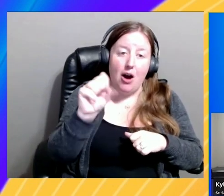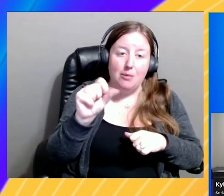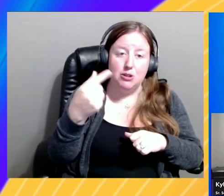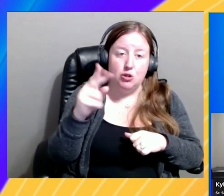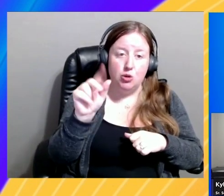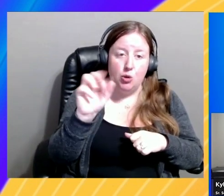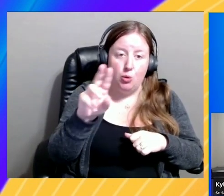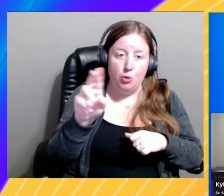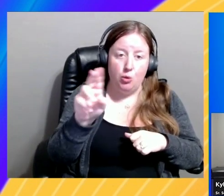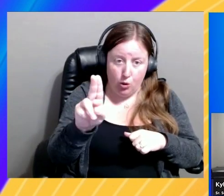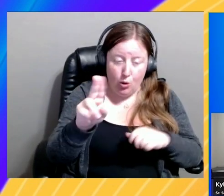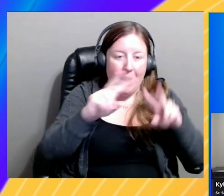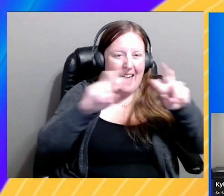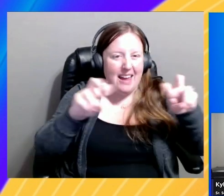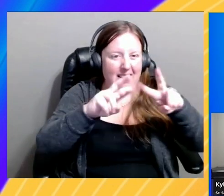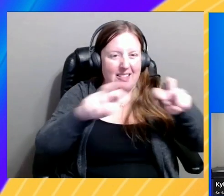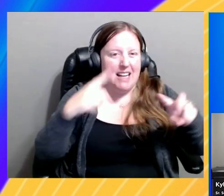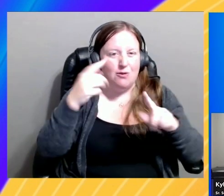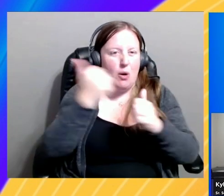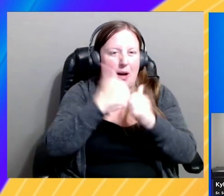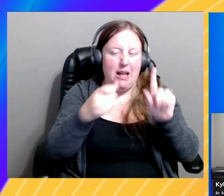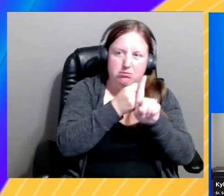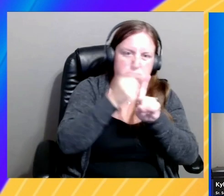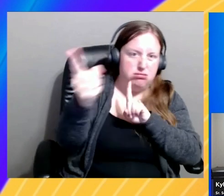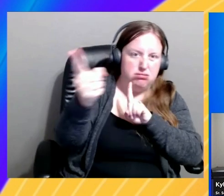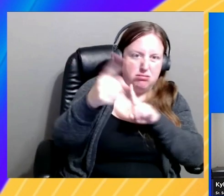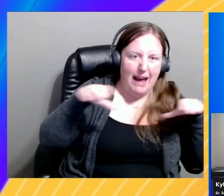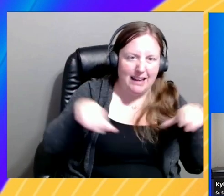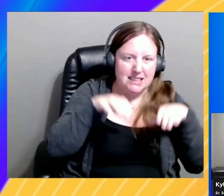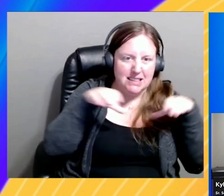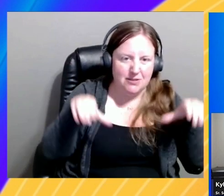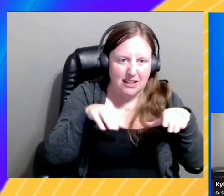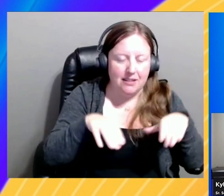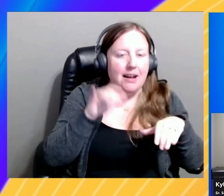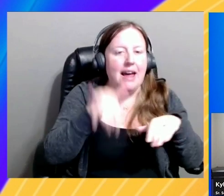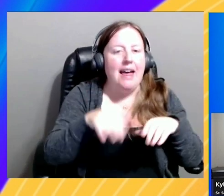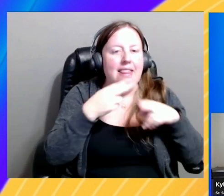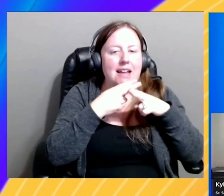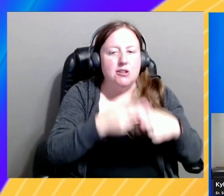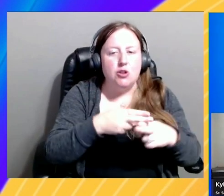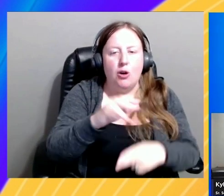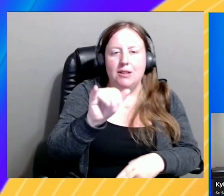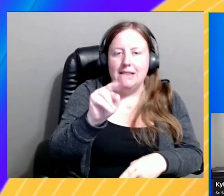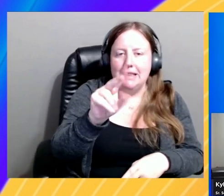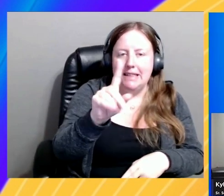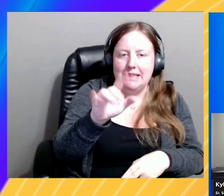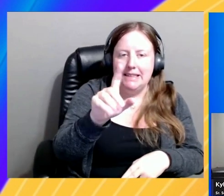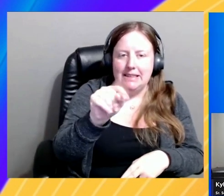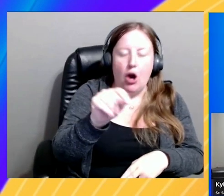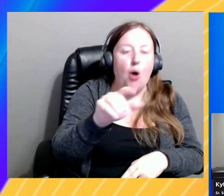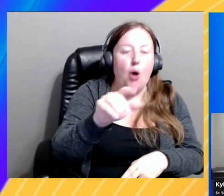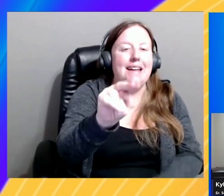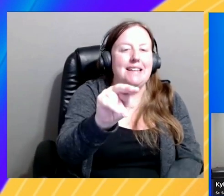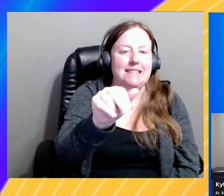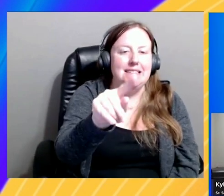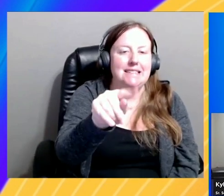activity, and when it does, it creates what's called an insight. And an insight is broken into two